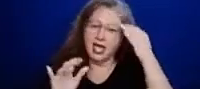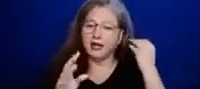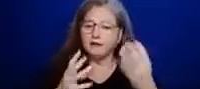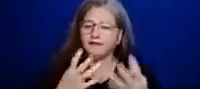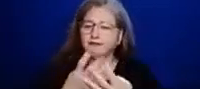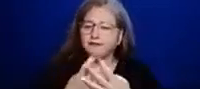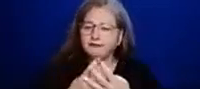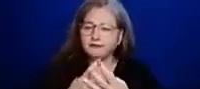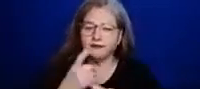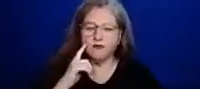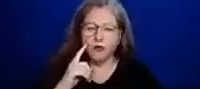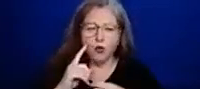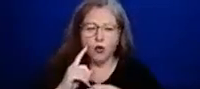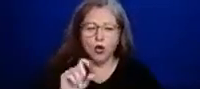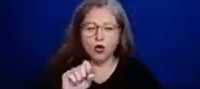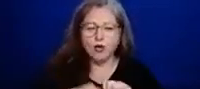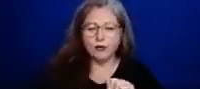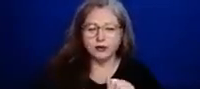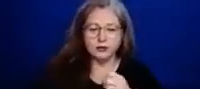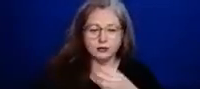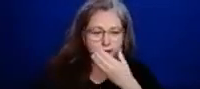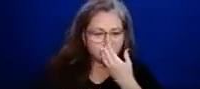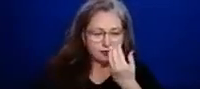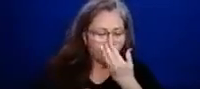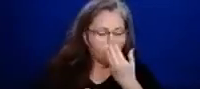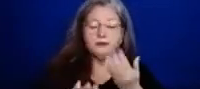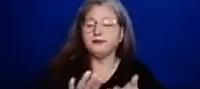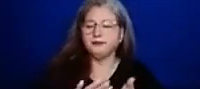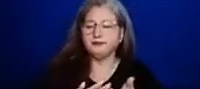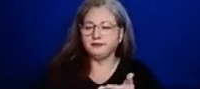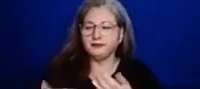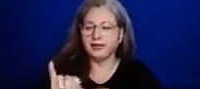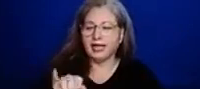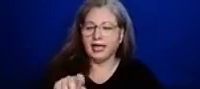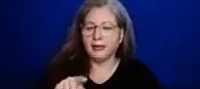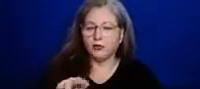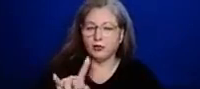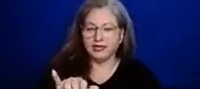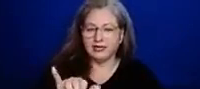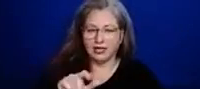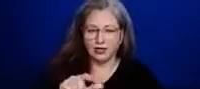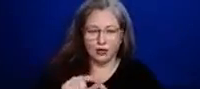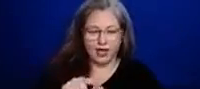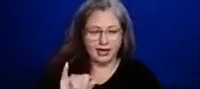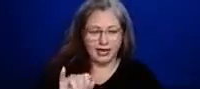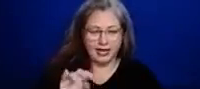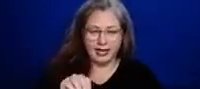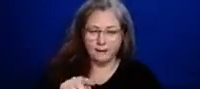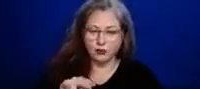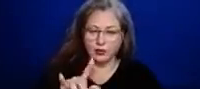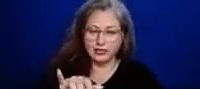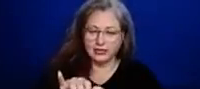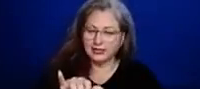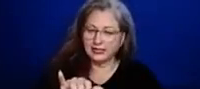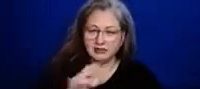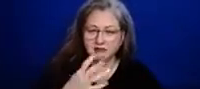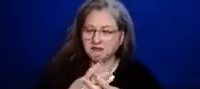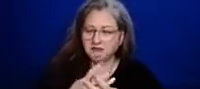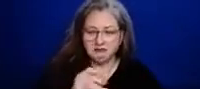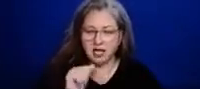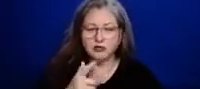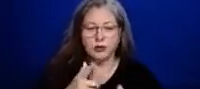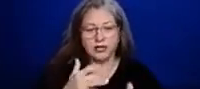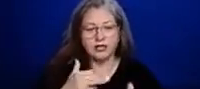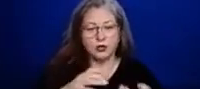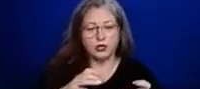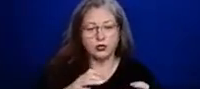impunidad for the rapers. Impunidad, impunity, is that the word? So that's what